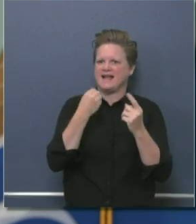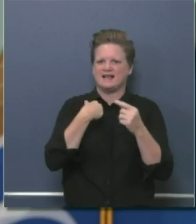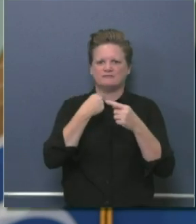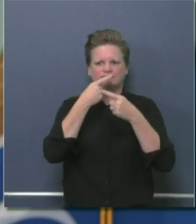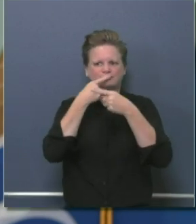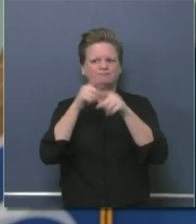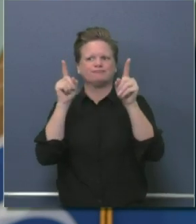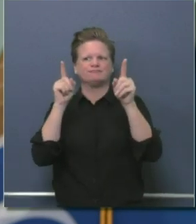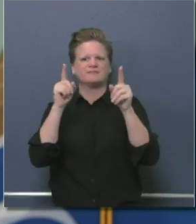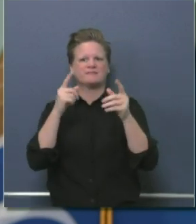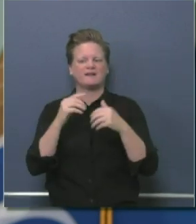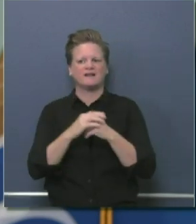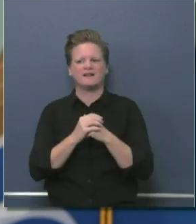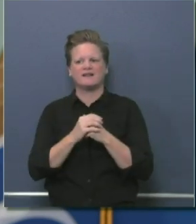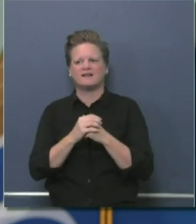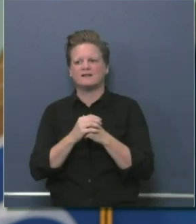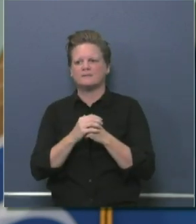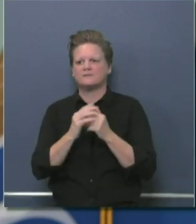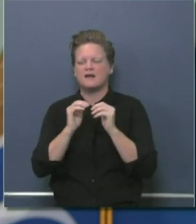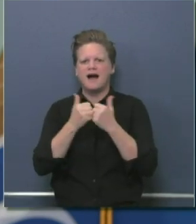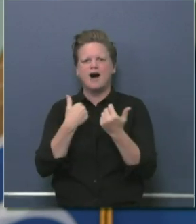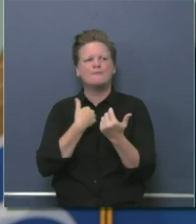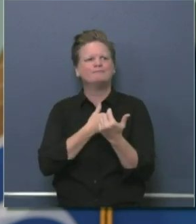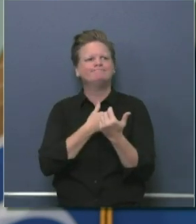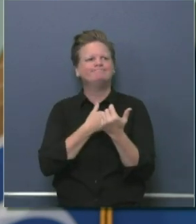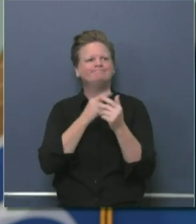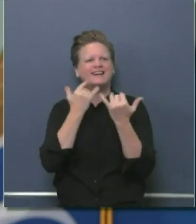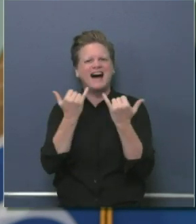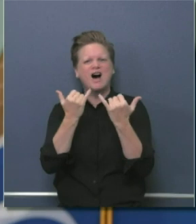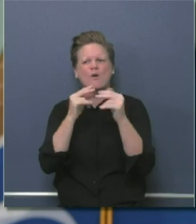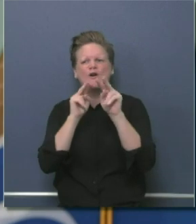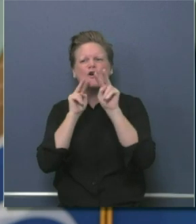of what we are looking for from those counties in terms of